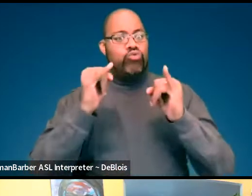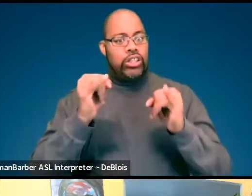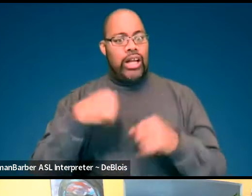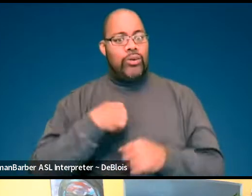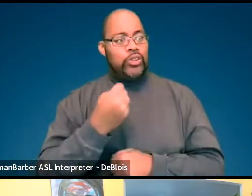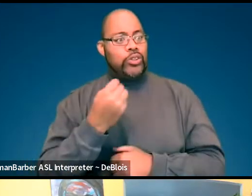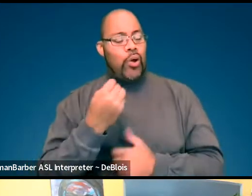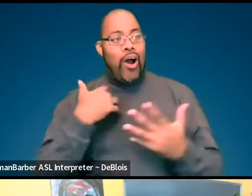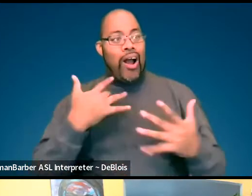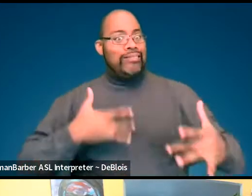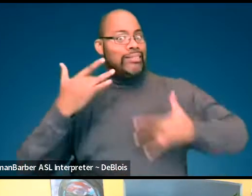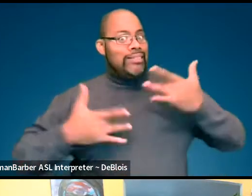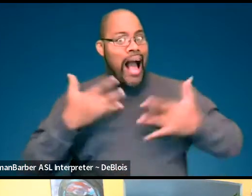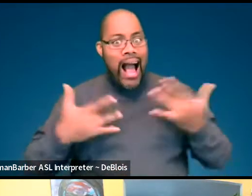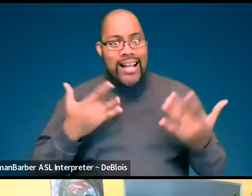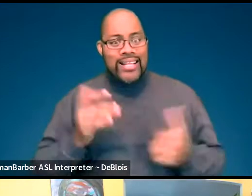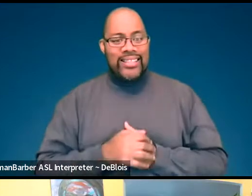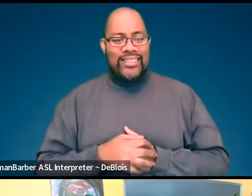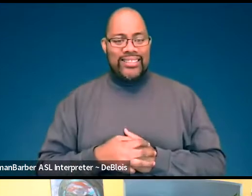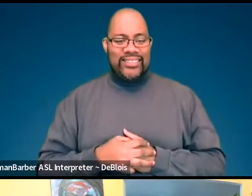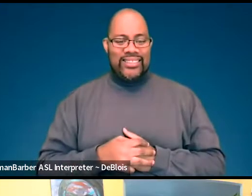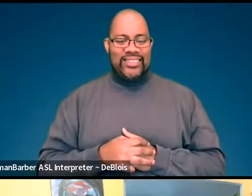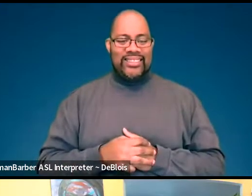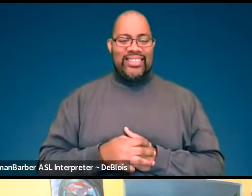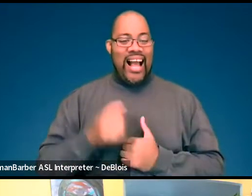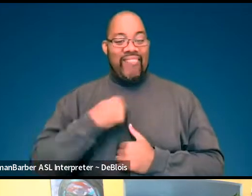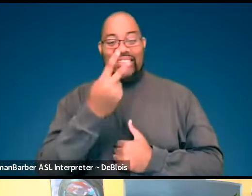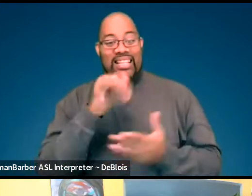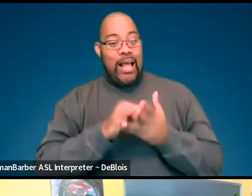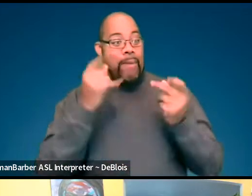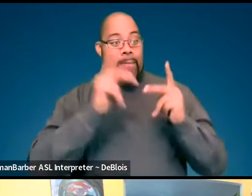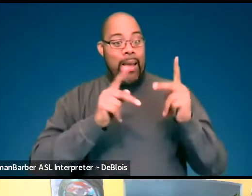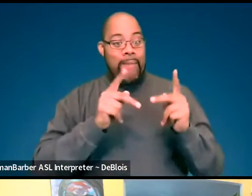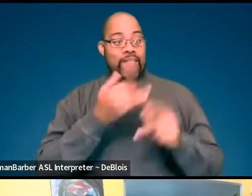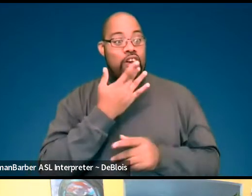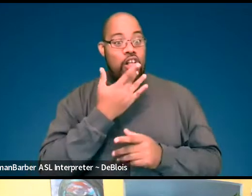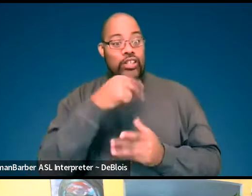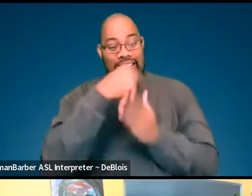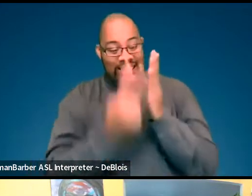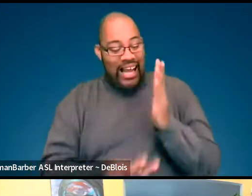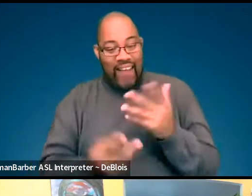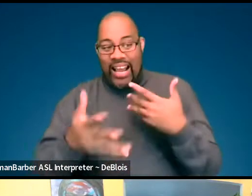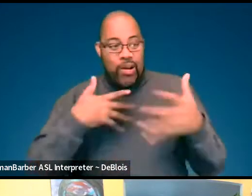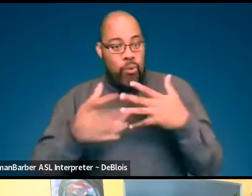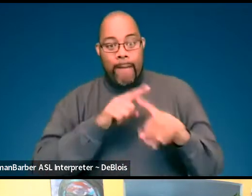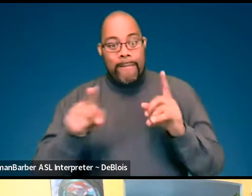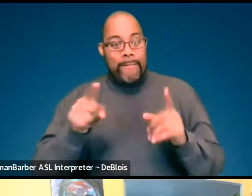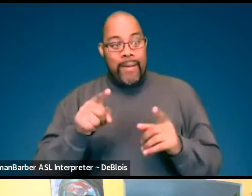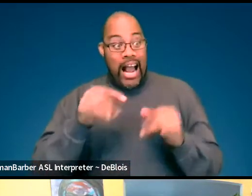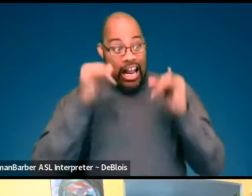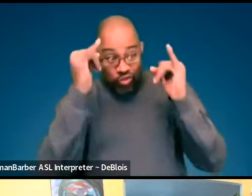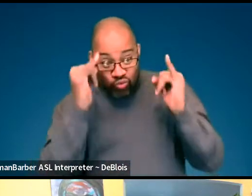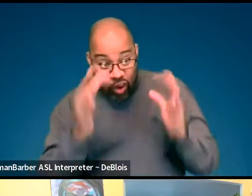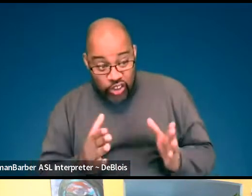so stoked about that. I hadn't seen that many people of That's color super cool. diving anyways, but like an